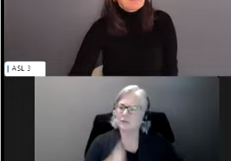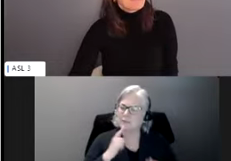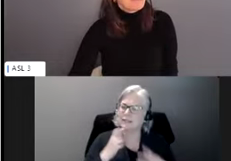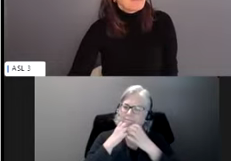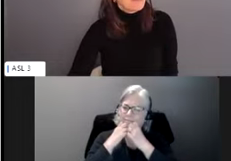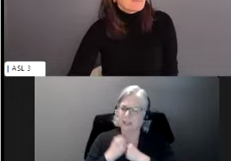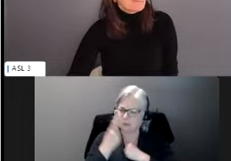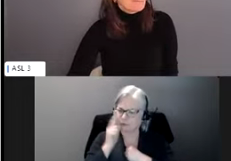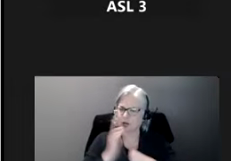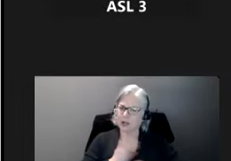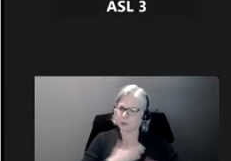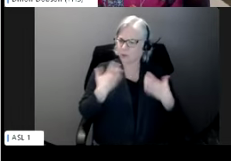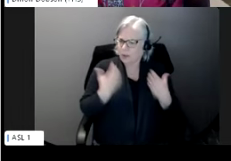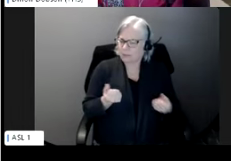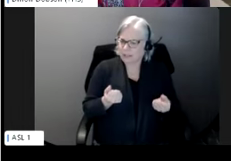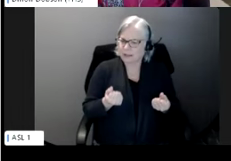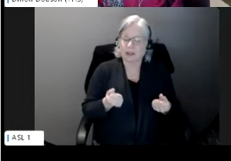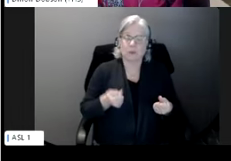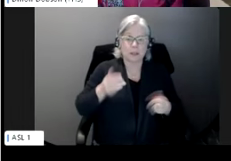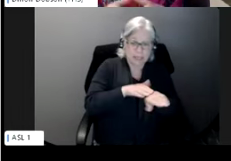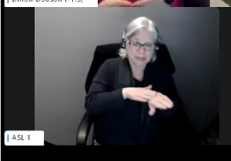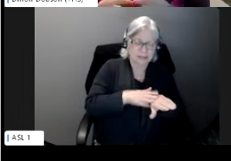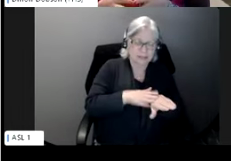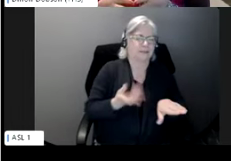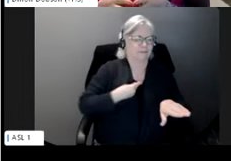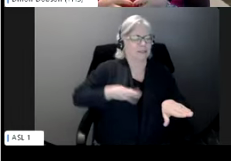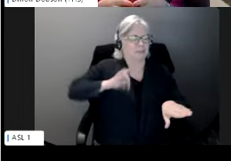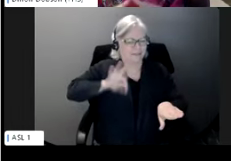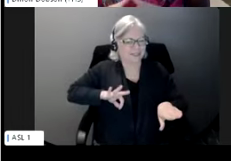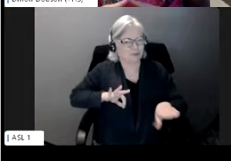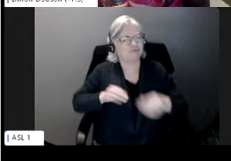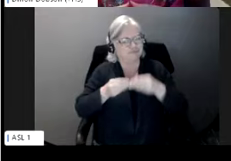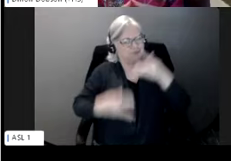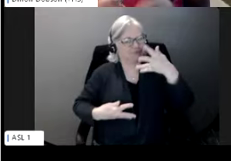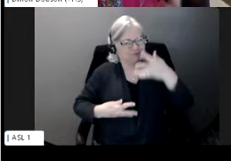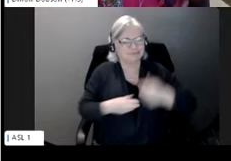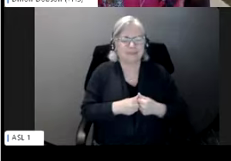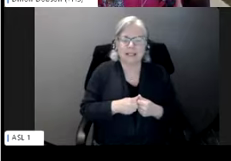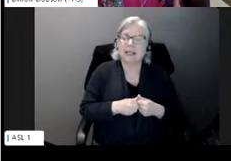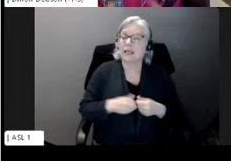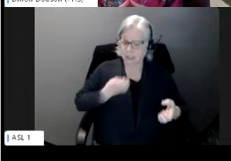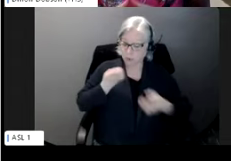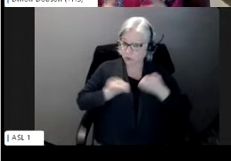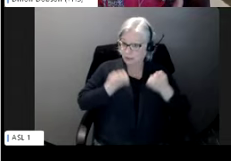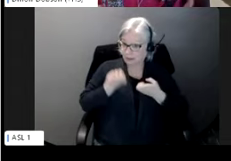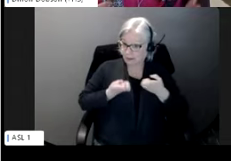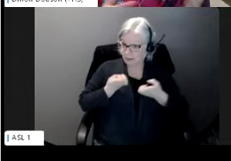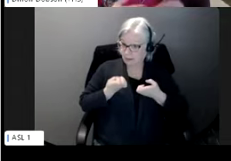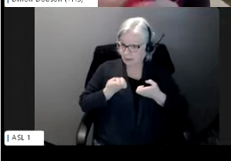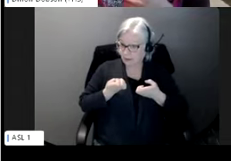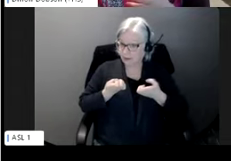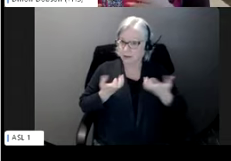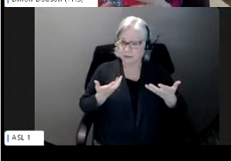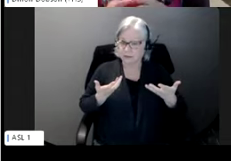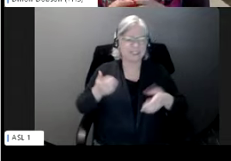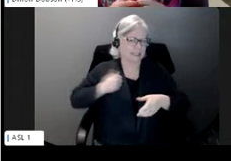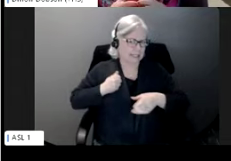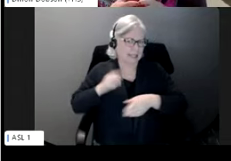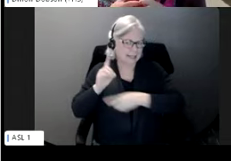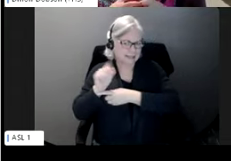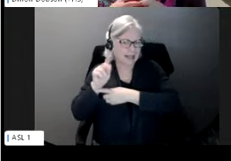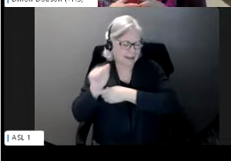us numerous benefits. We know that emotionally, 80% of pet owners, this is Canadian data